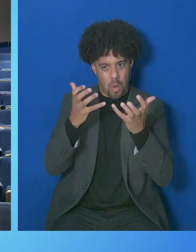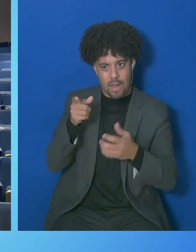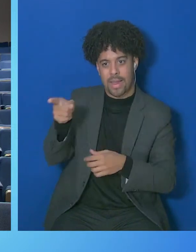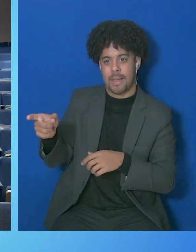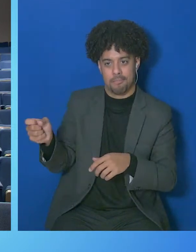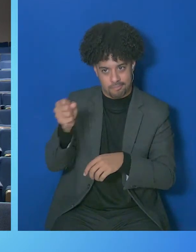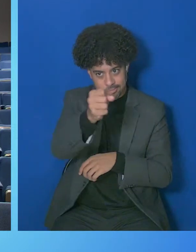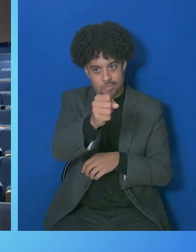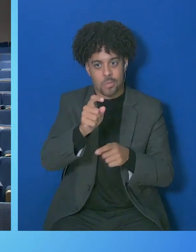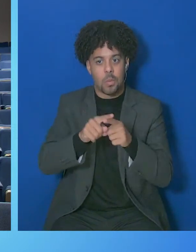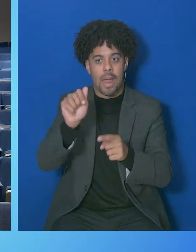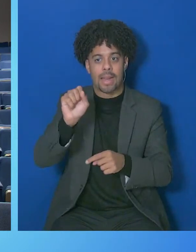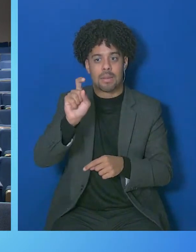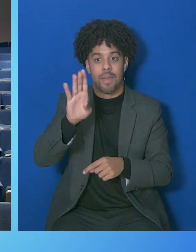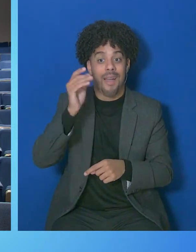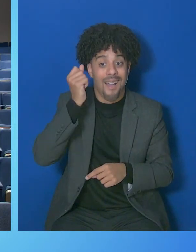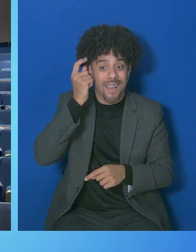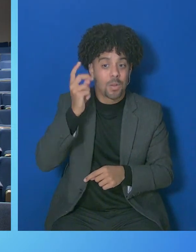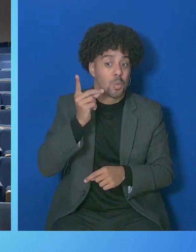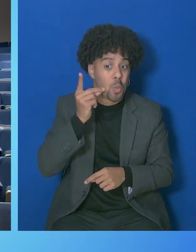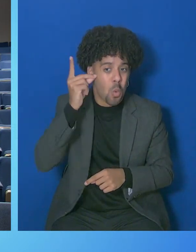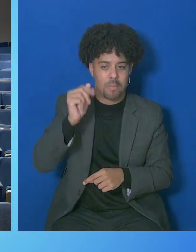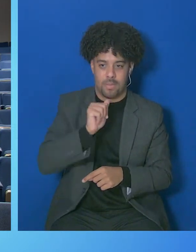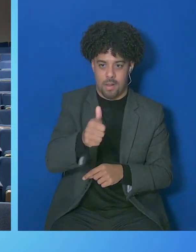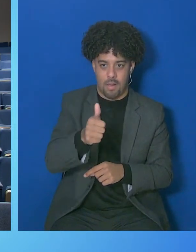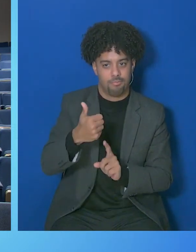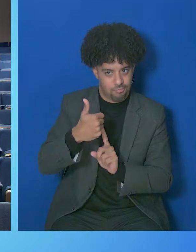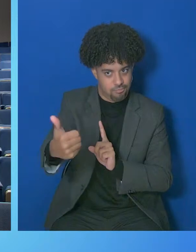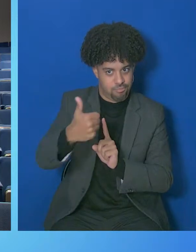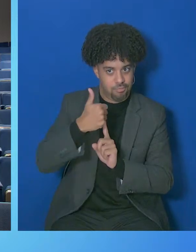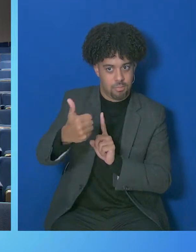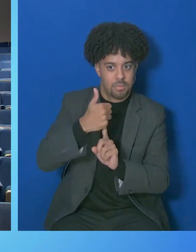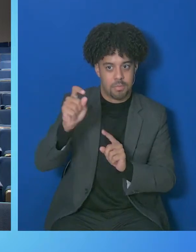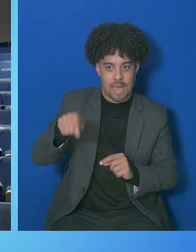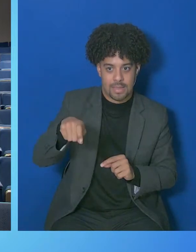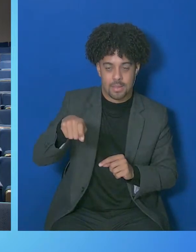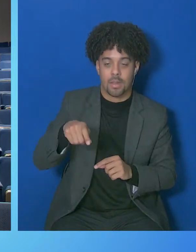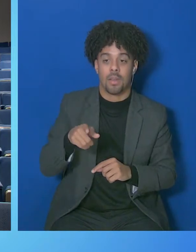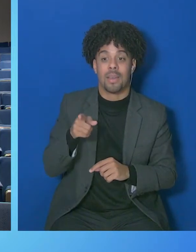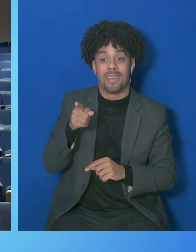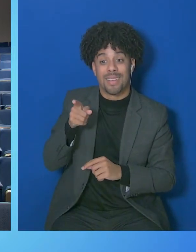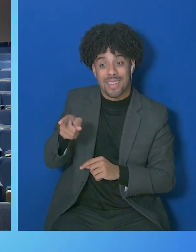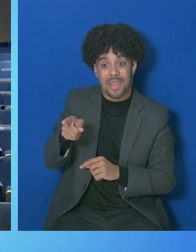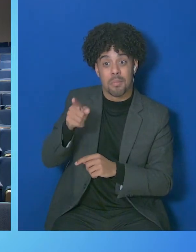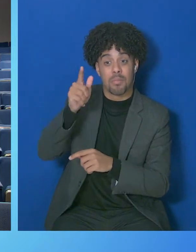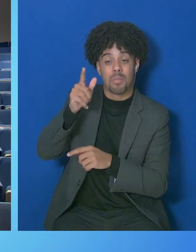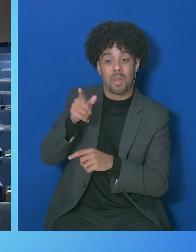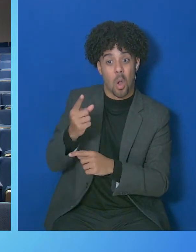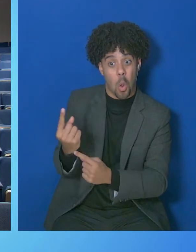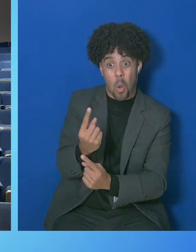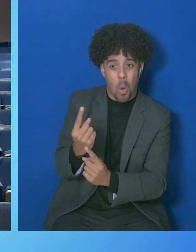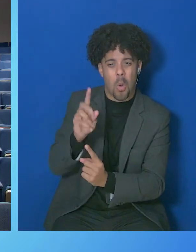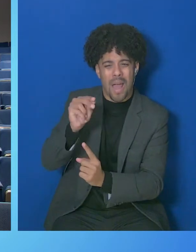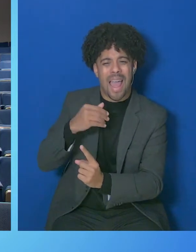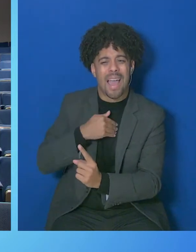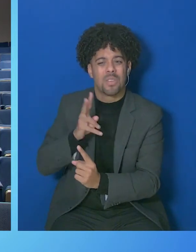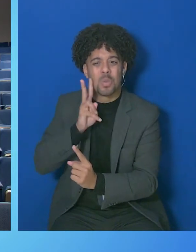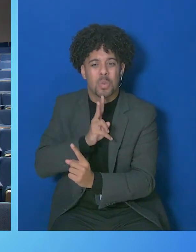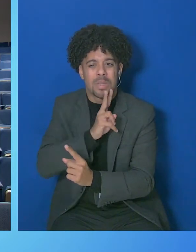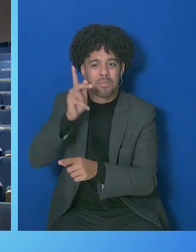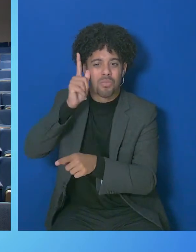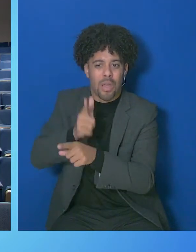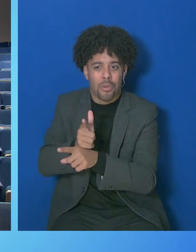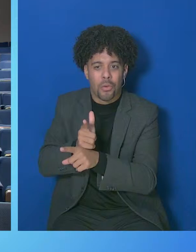his life. He has a twin whom they adore each other, and they need each other after their mom died from breast